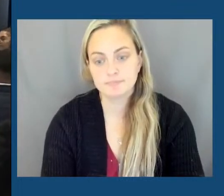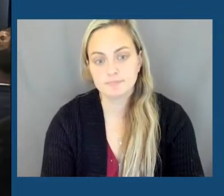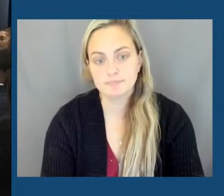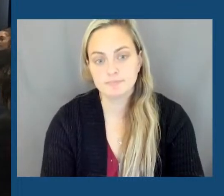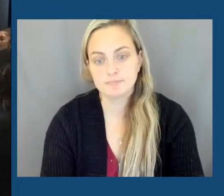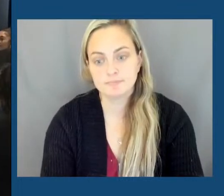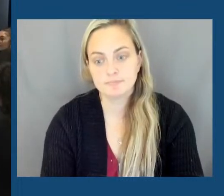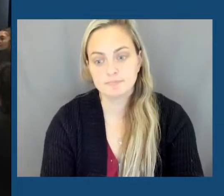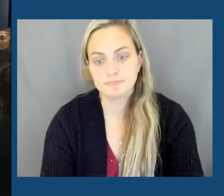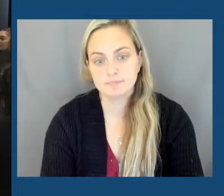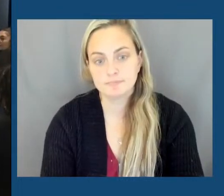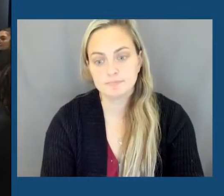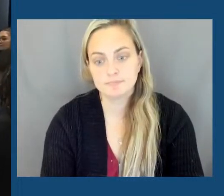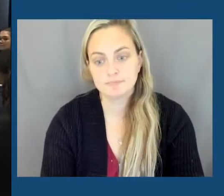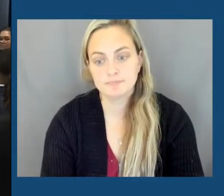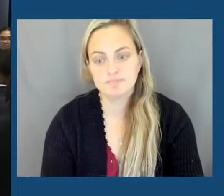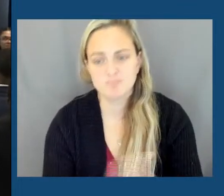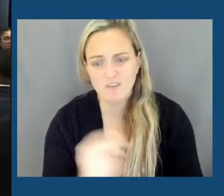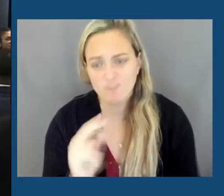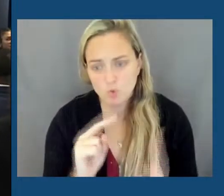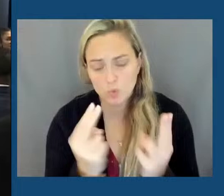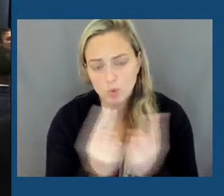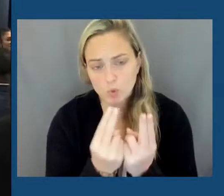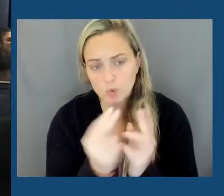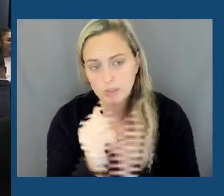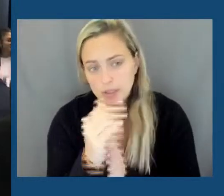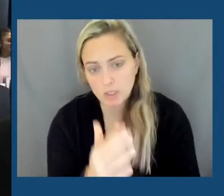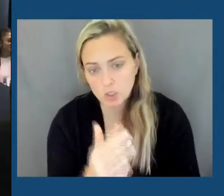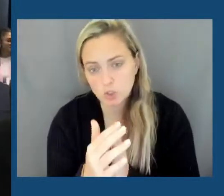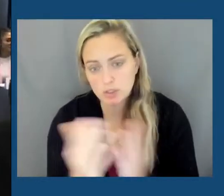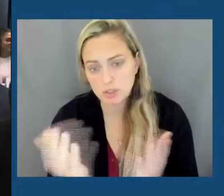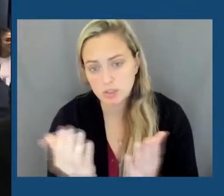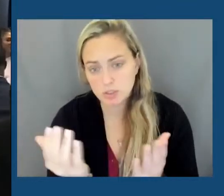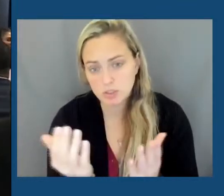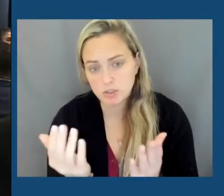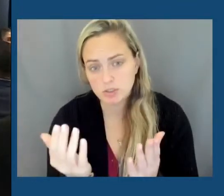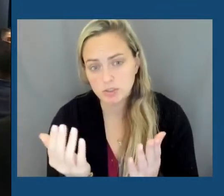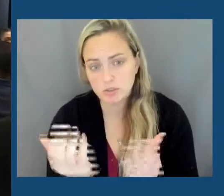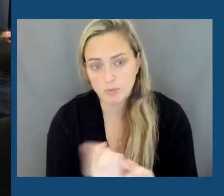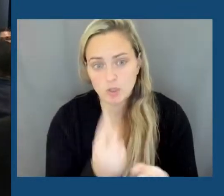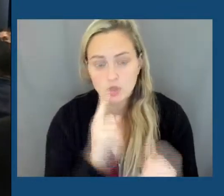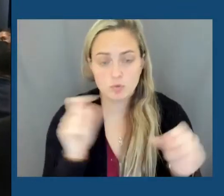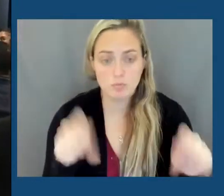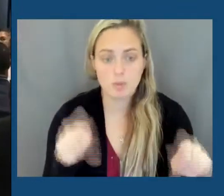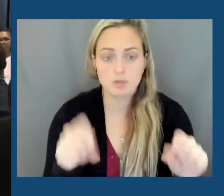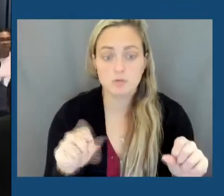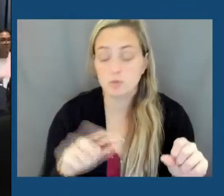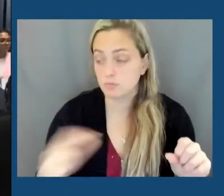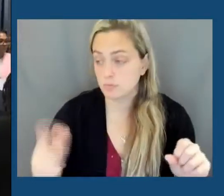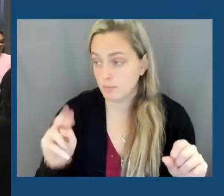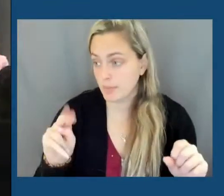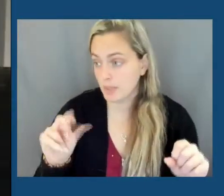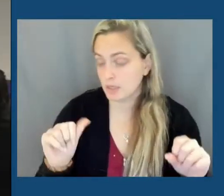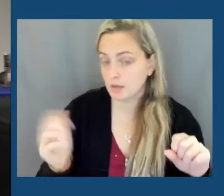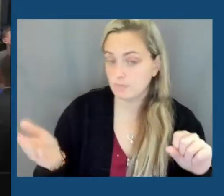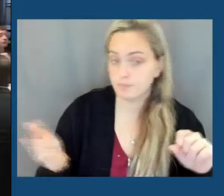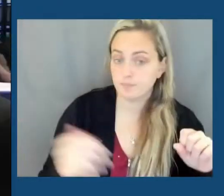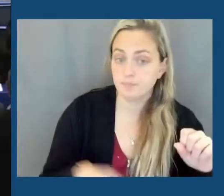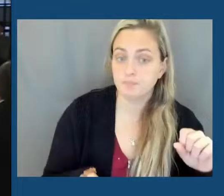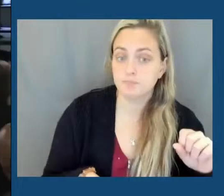We have a couple of union leaders who are here who made this possible. So I want to start with you, Melinda.